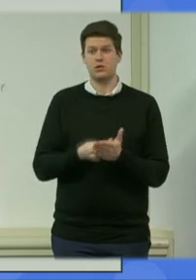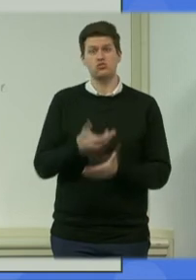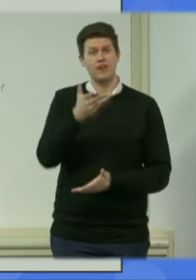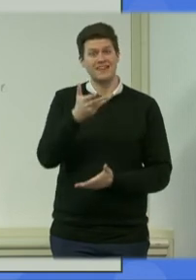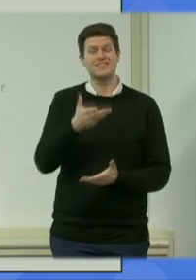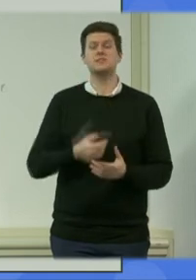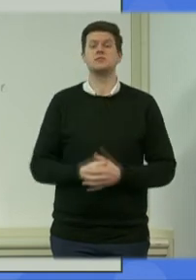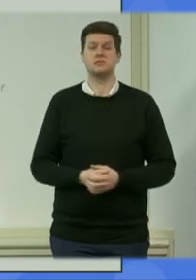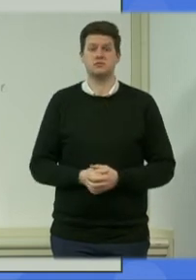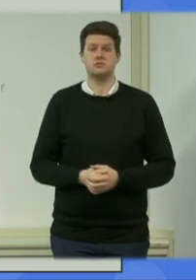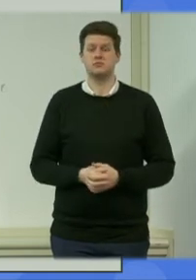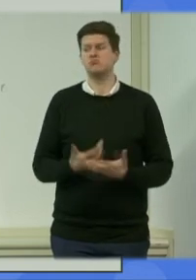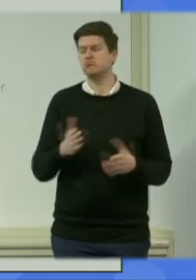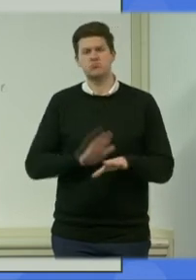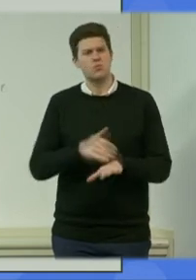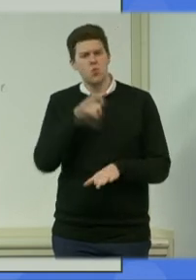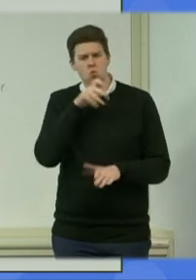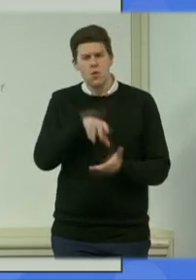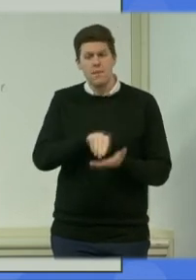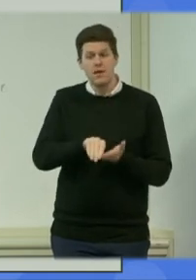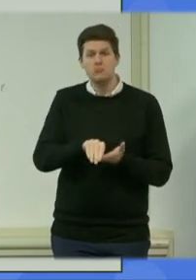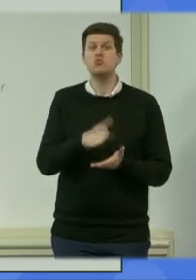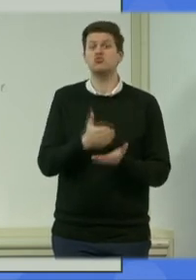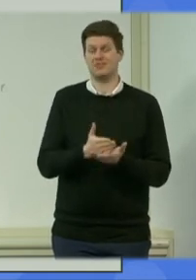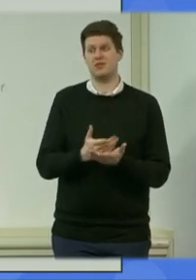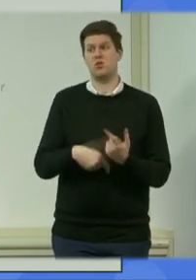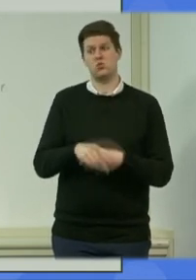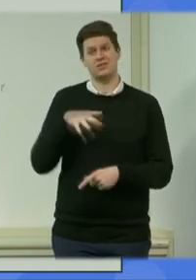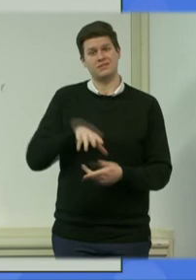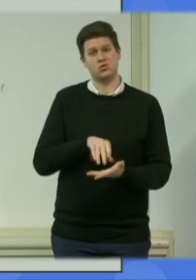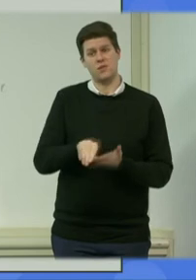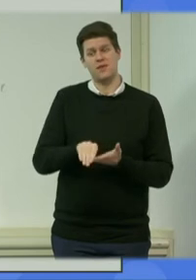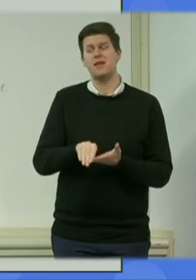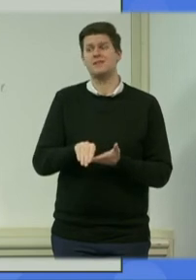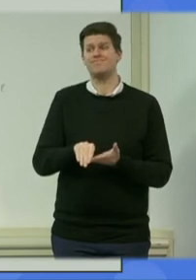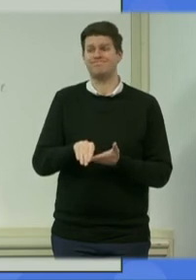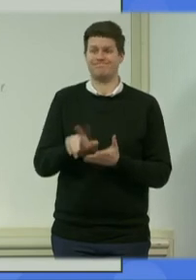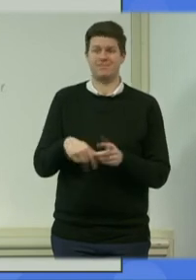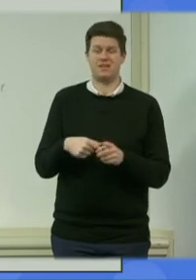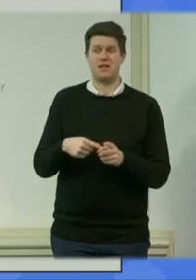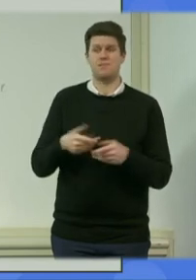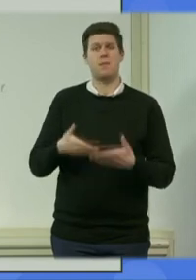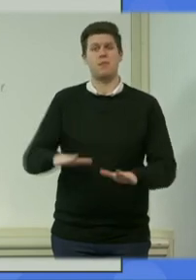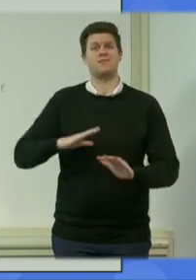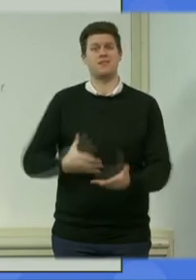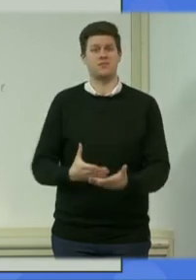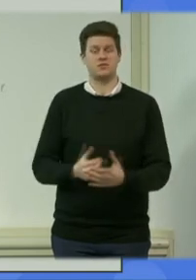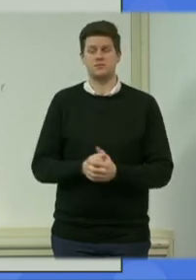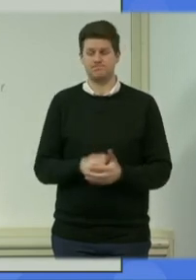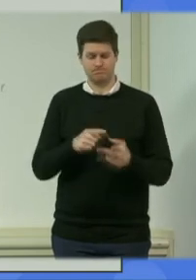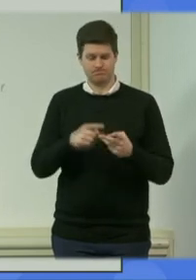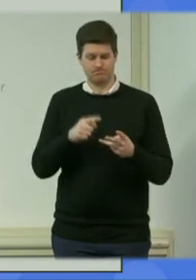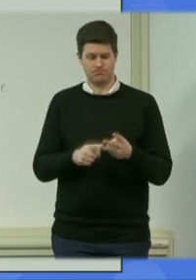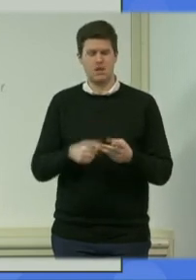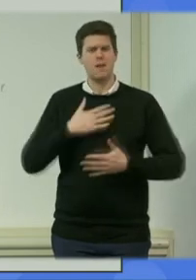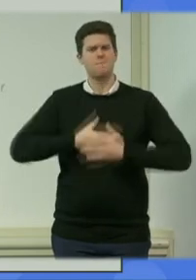this. Regardless of who pays it, it's about getting public services funded. And then thirdly, to change behaviours. And